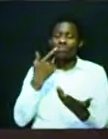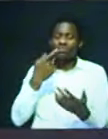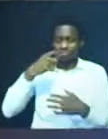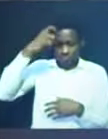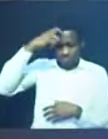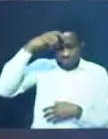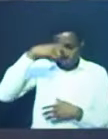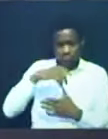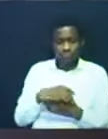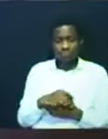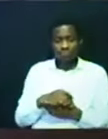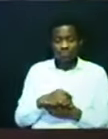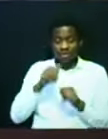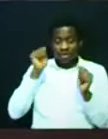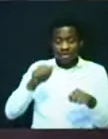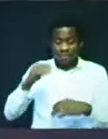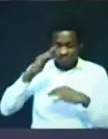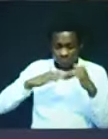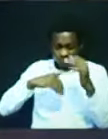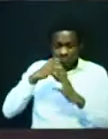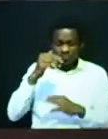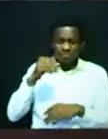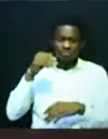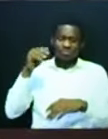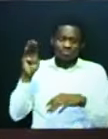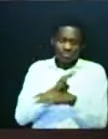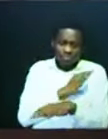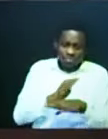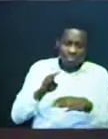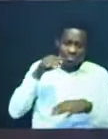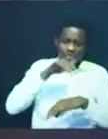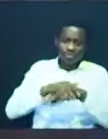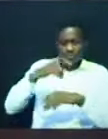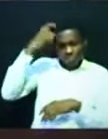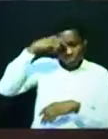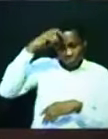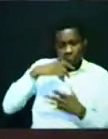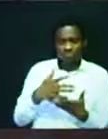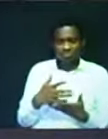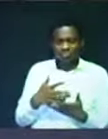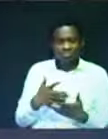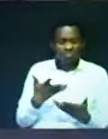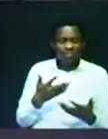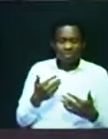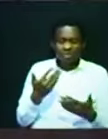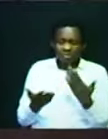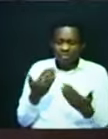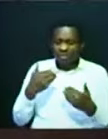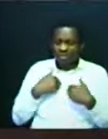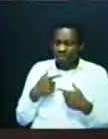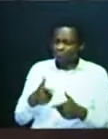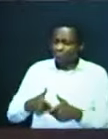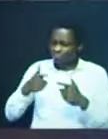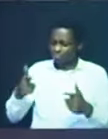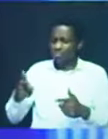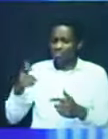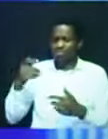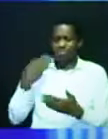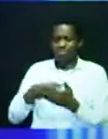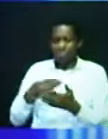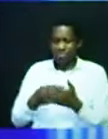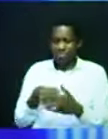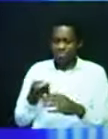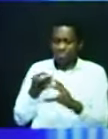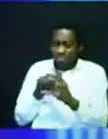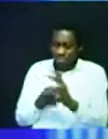built. Businesses. When you can have great money, but to start a business. But when you don't have wisdom, and you don't know the